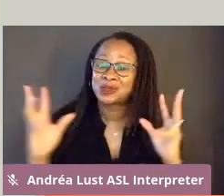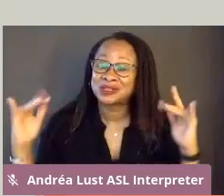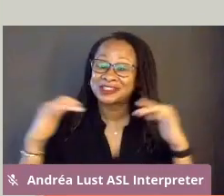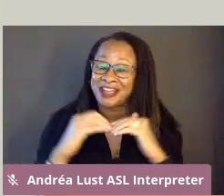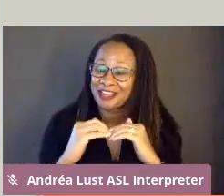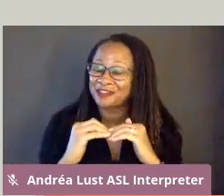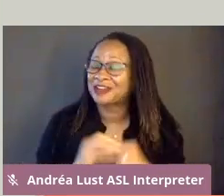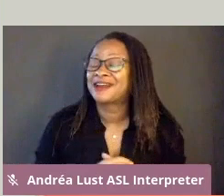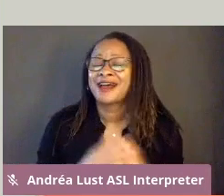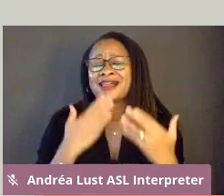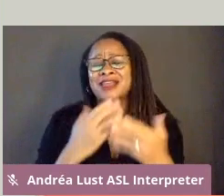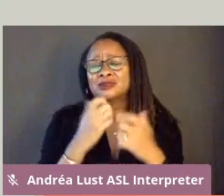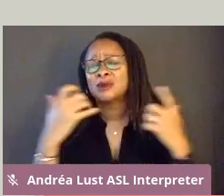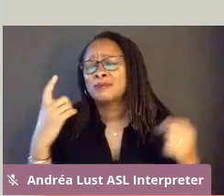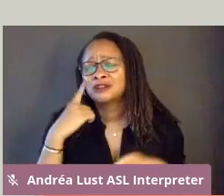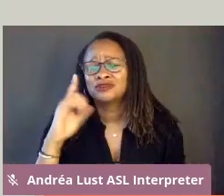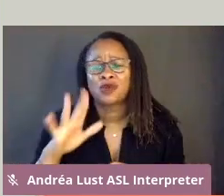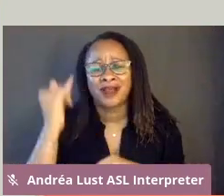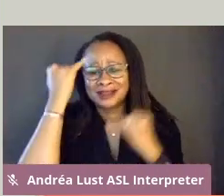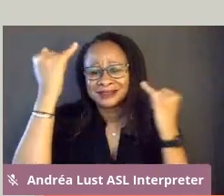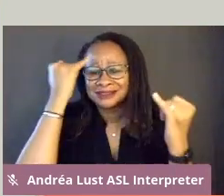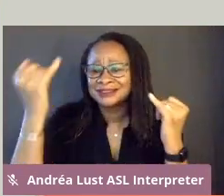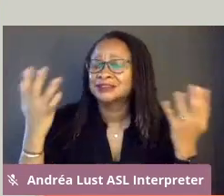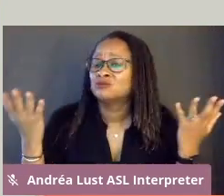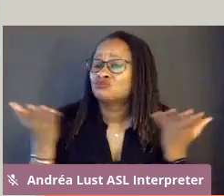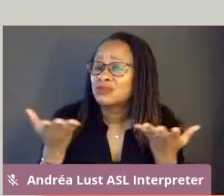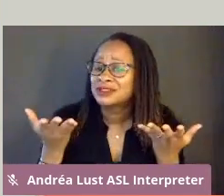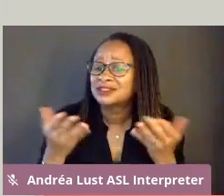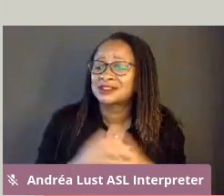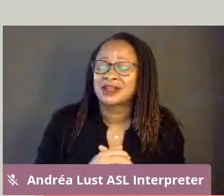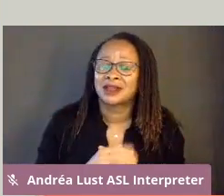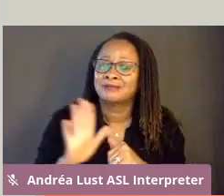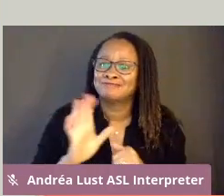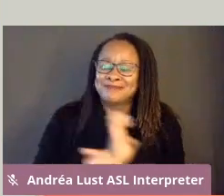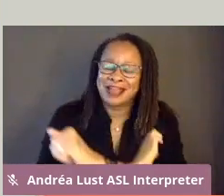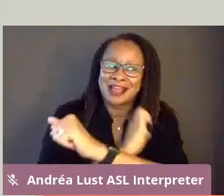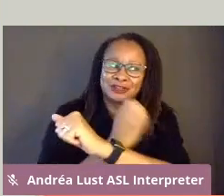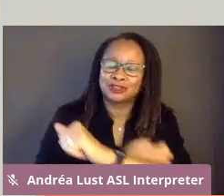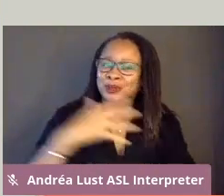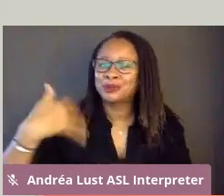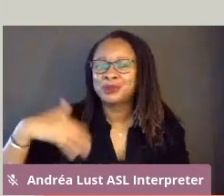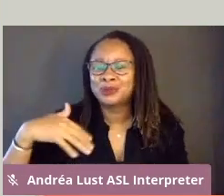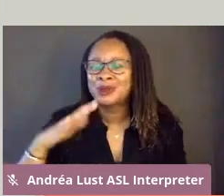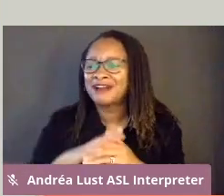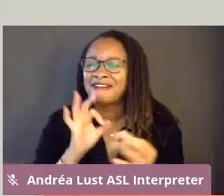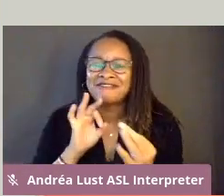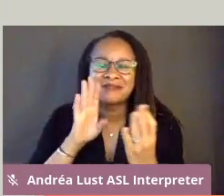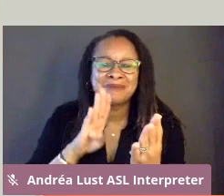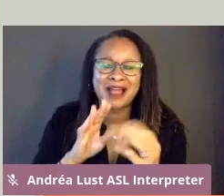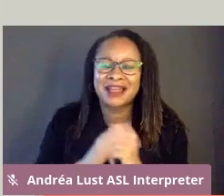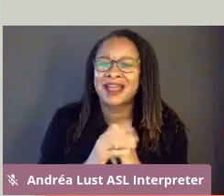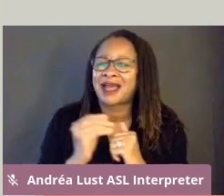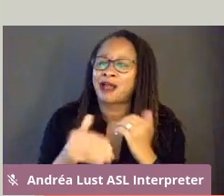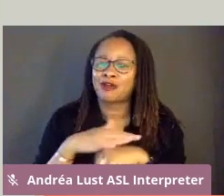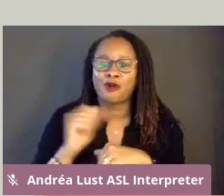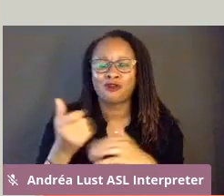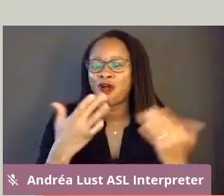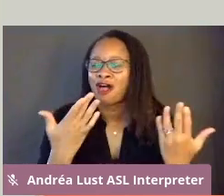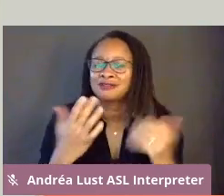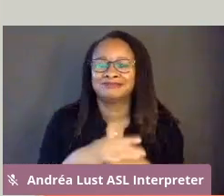you so much for your ideas, your presence, your energy, your feedback, and your overall